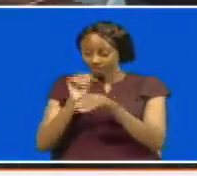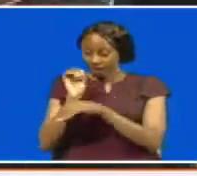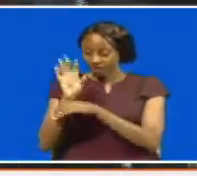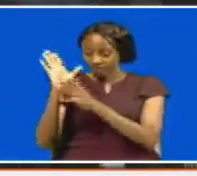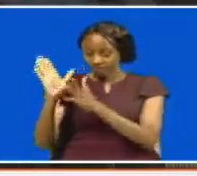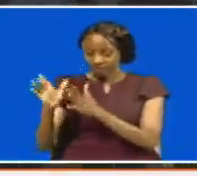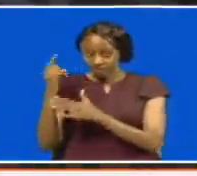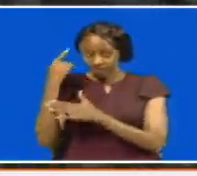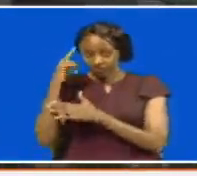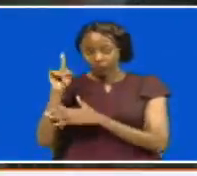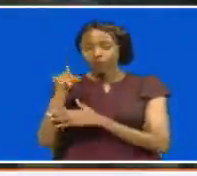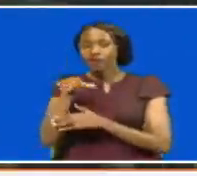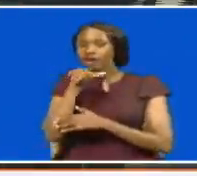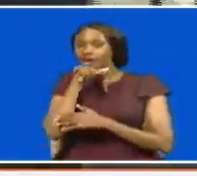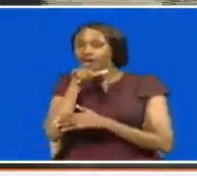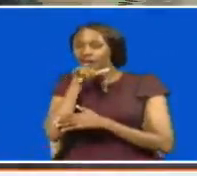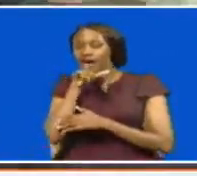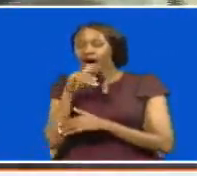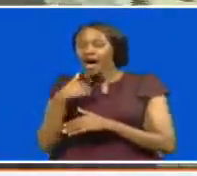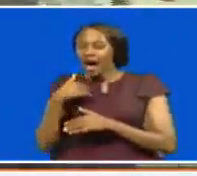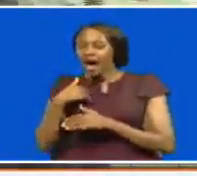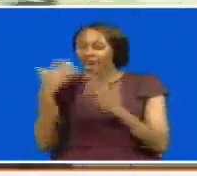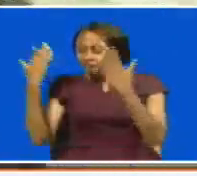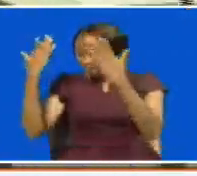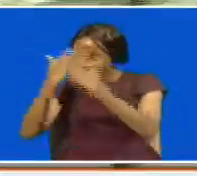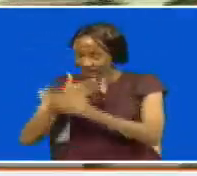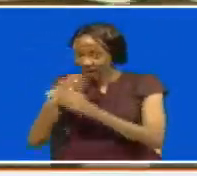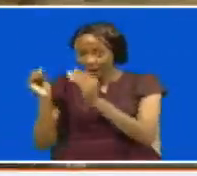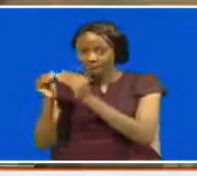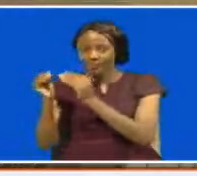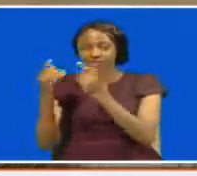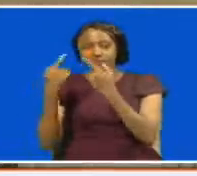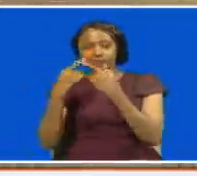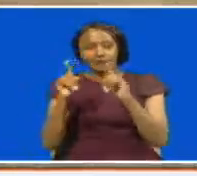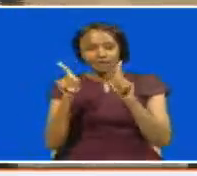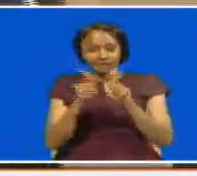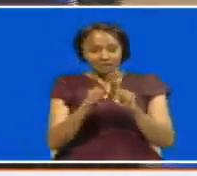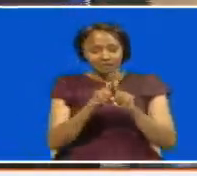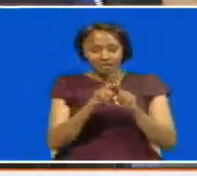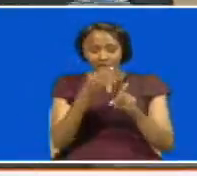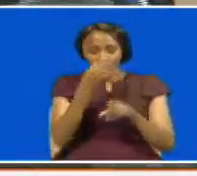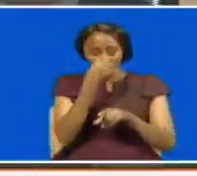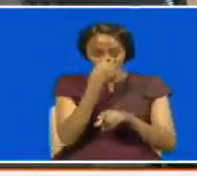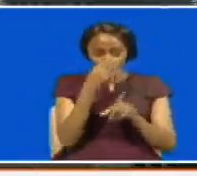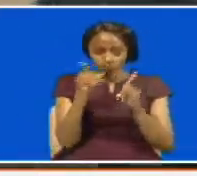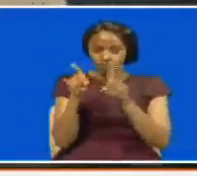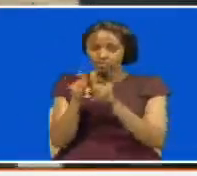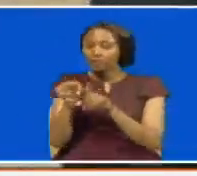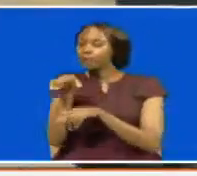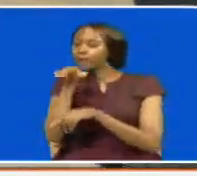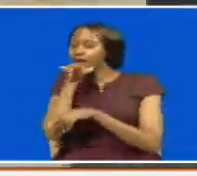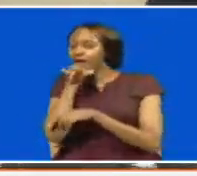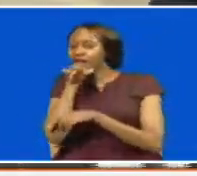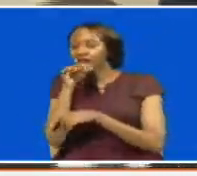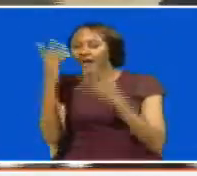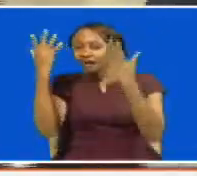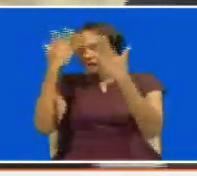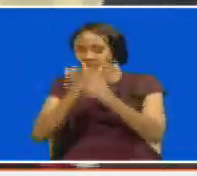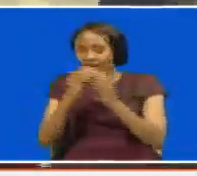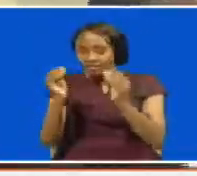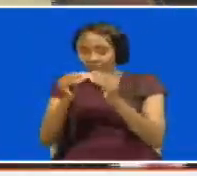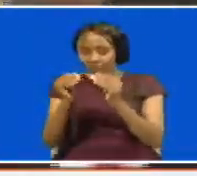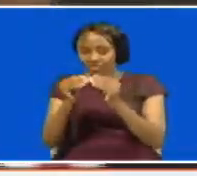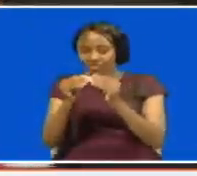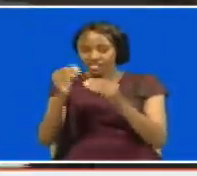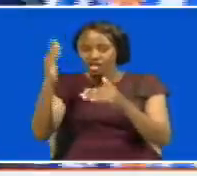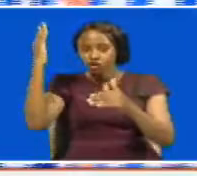meeting Saturday till late. And Sunday morning, President Ruto and Raila Odinga physical meeting resolved the standoff ending the